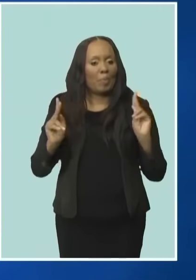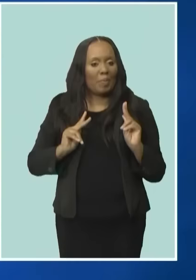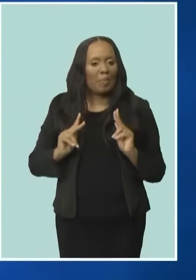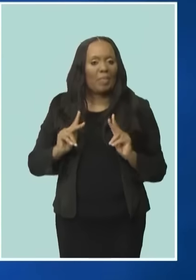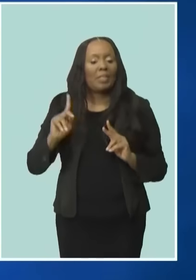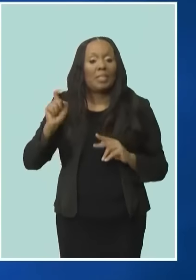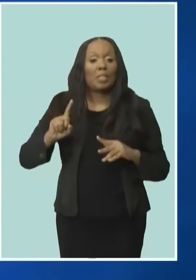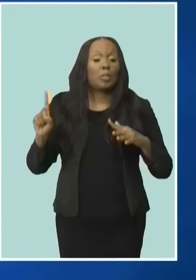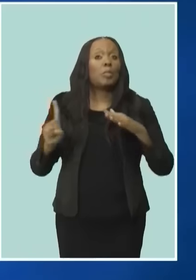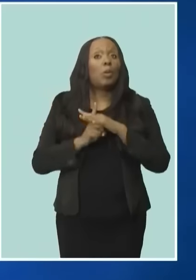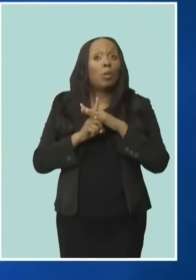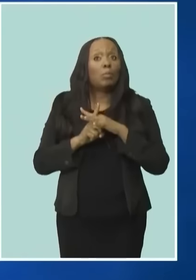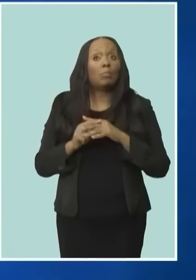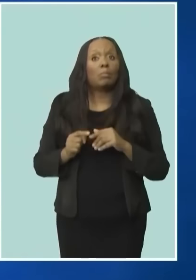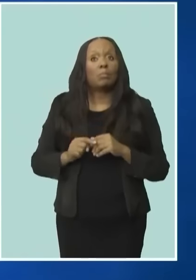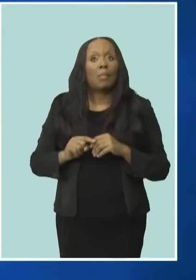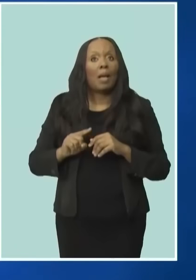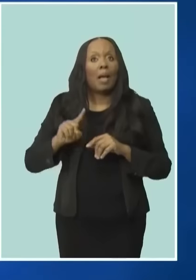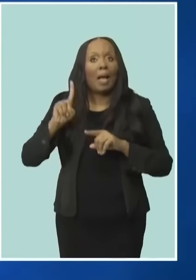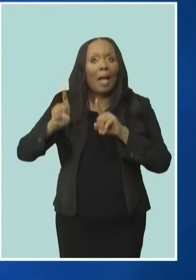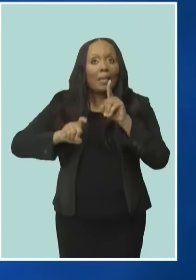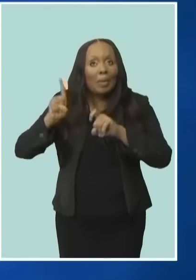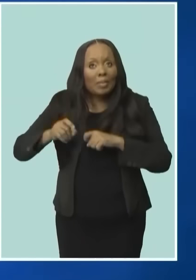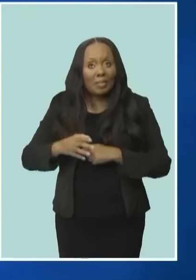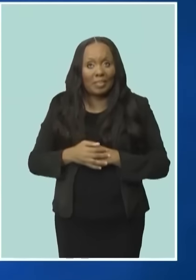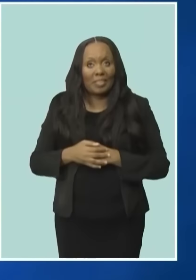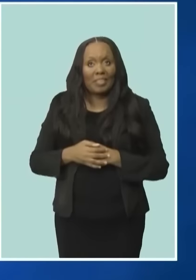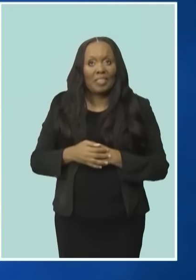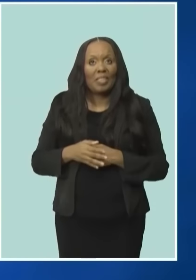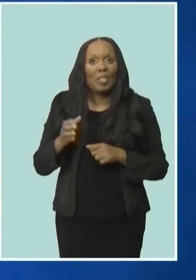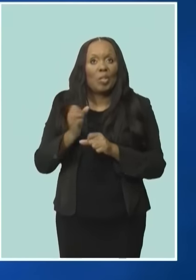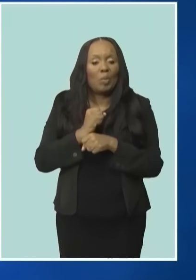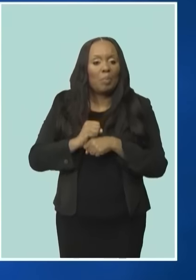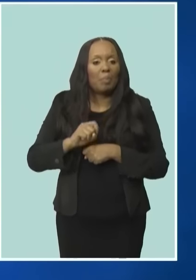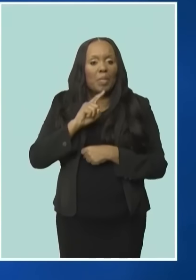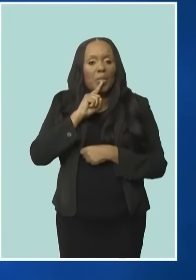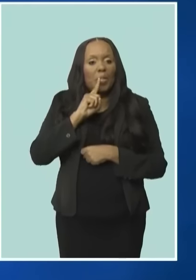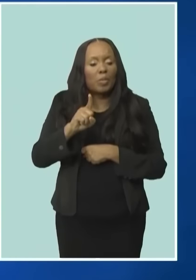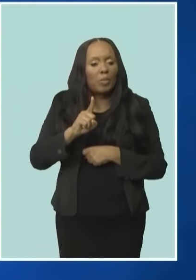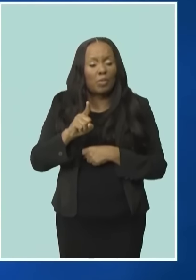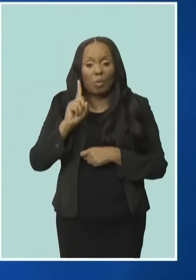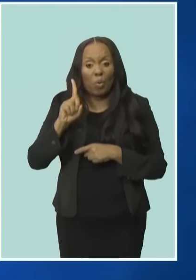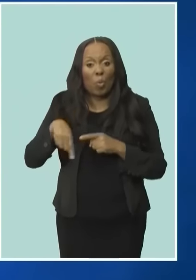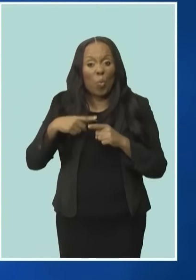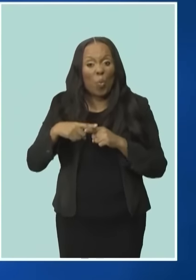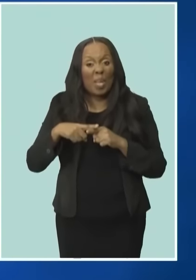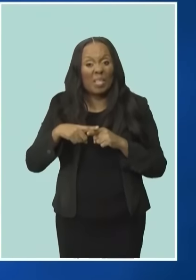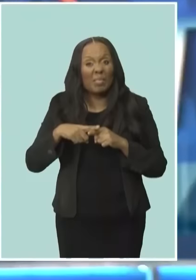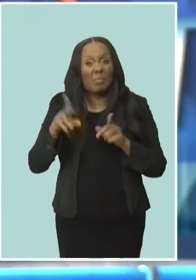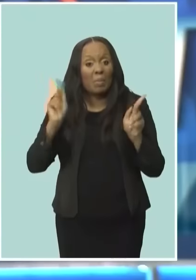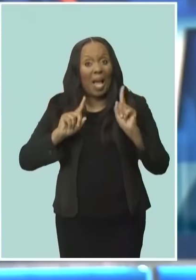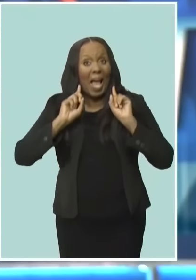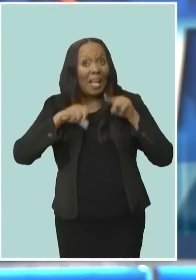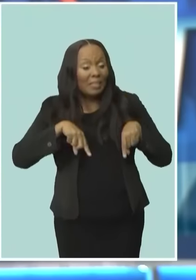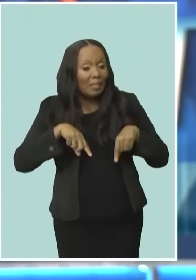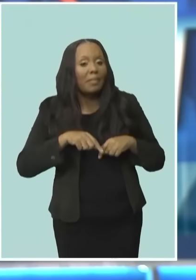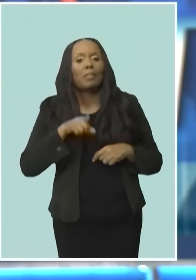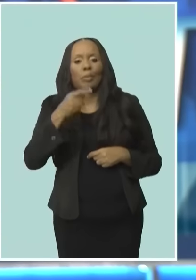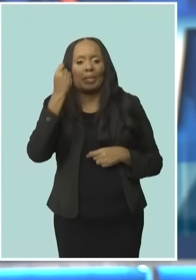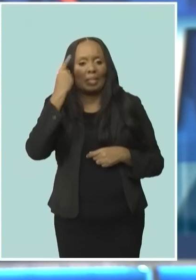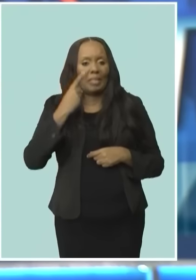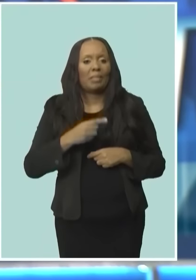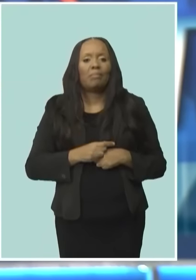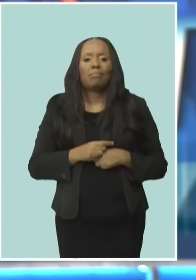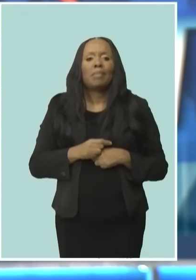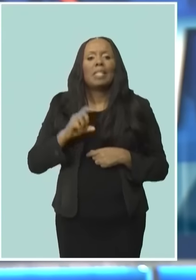show up, ask questions, and make sure they understand the answers they receive. She said CIBC Caribbean is proud of